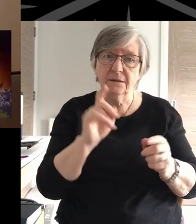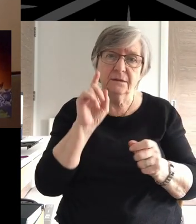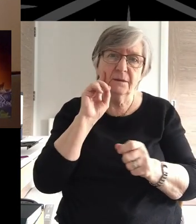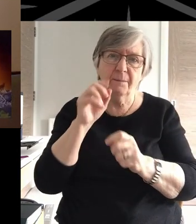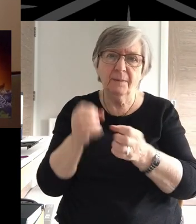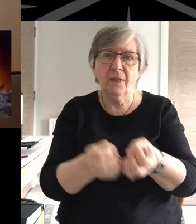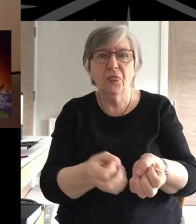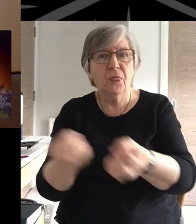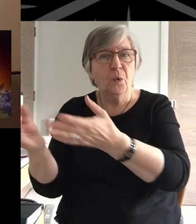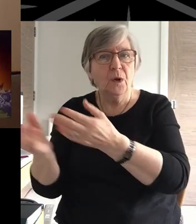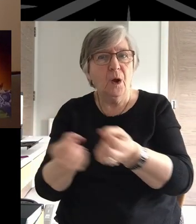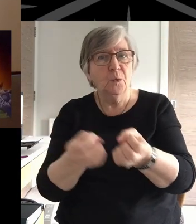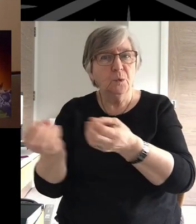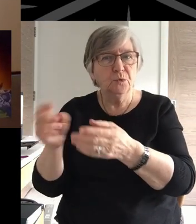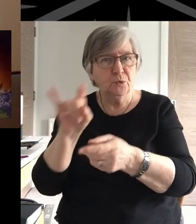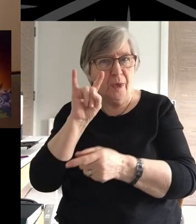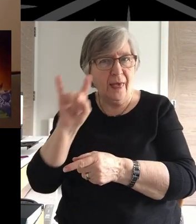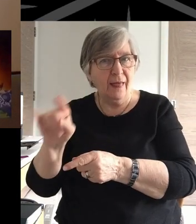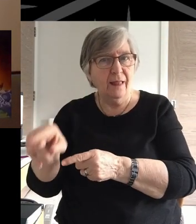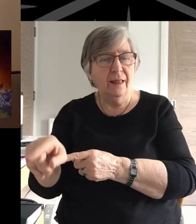out. And then,